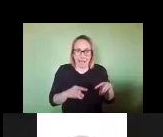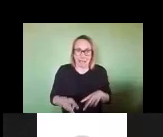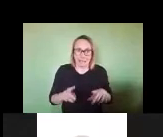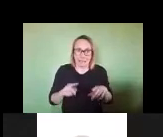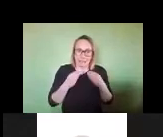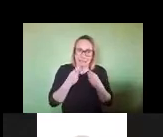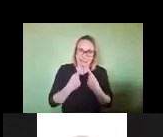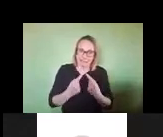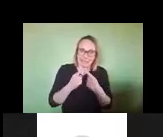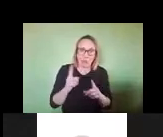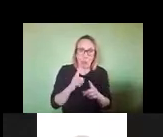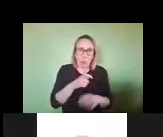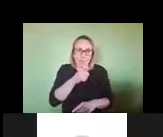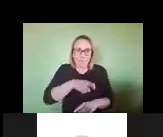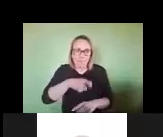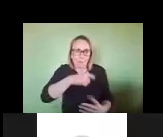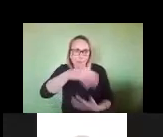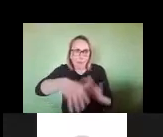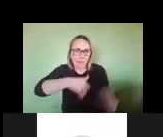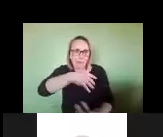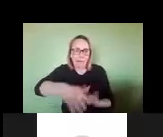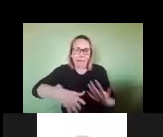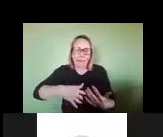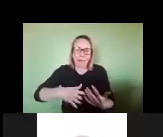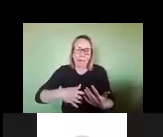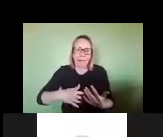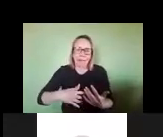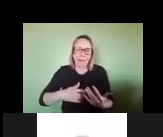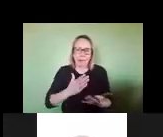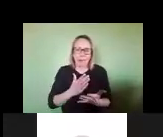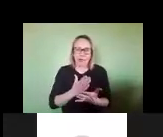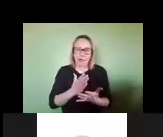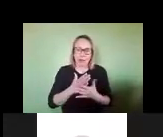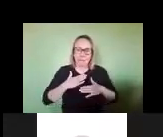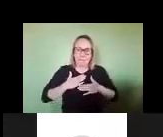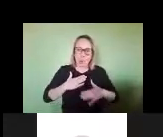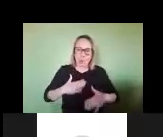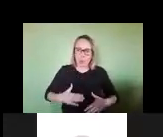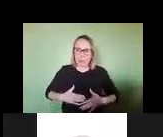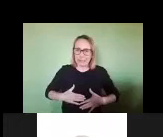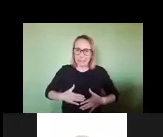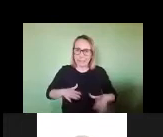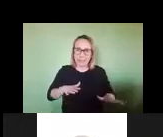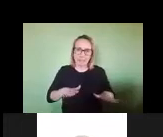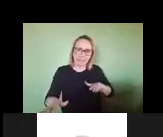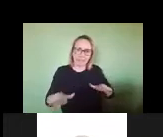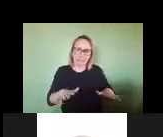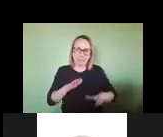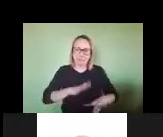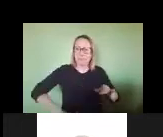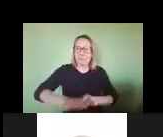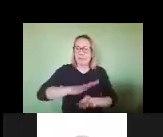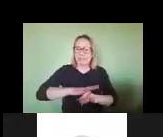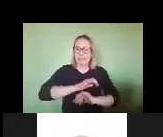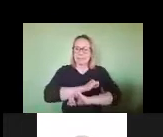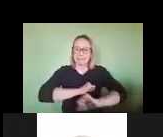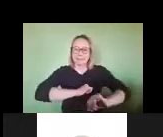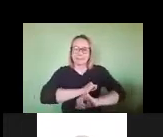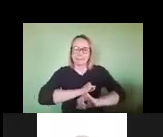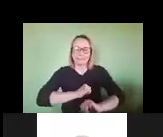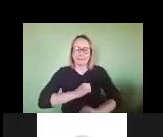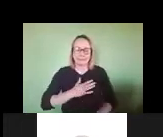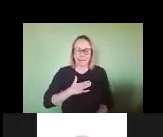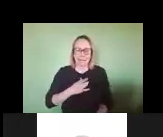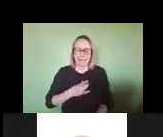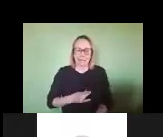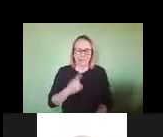being around people. And dance is all about us using our bodies and being in a space together. So I